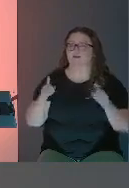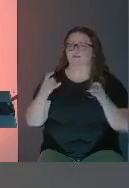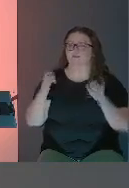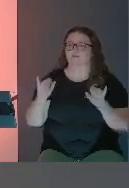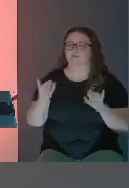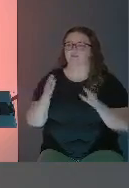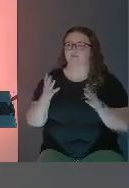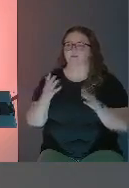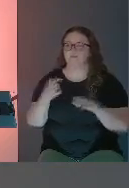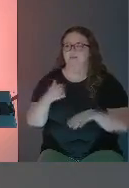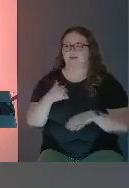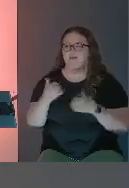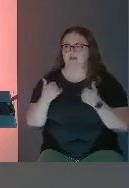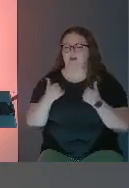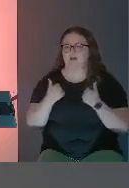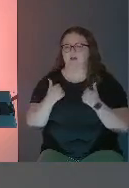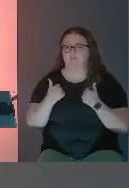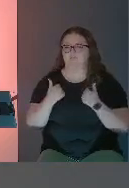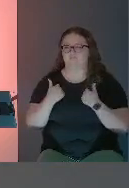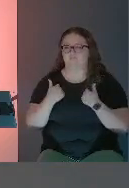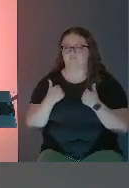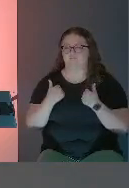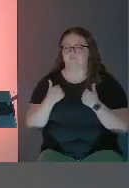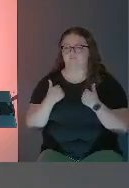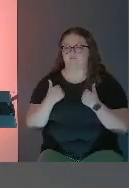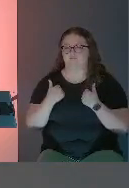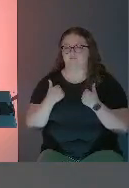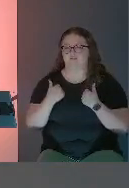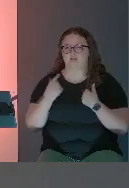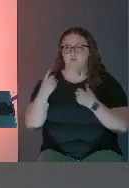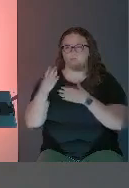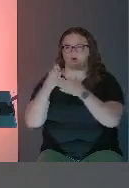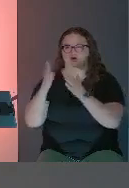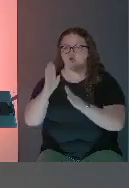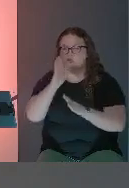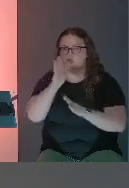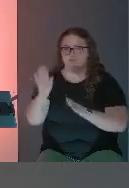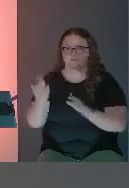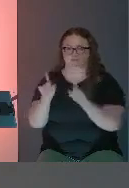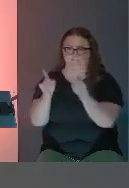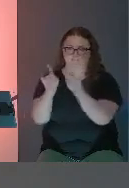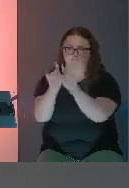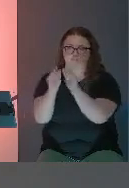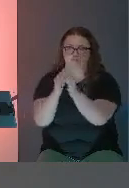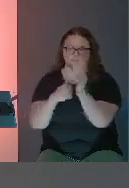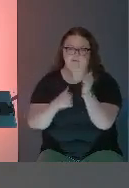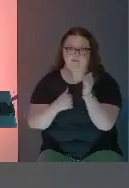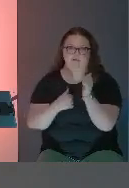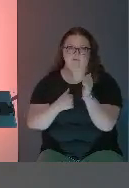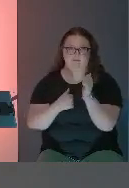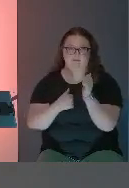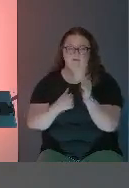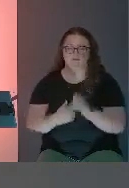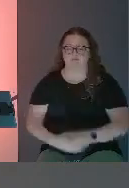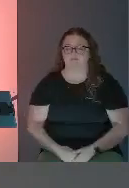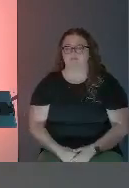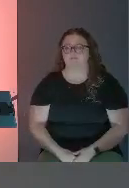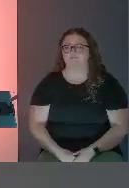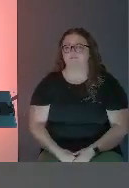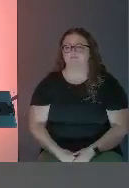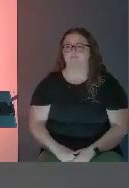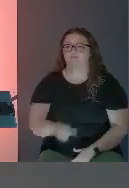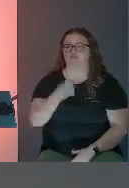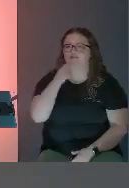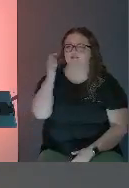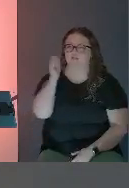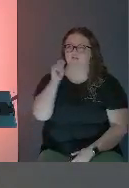have a helpmeet that is going to help me see this whole journey through. He says, therefore shall a